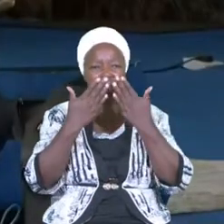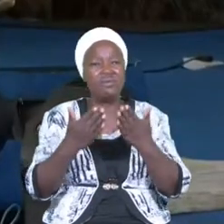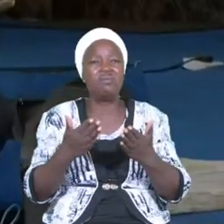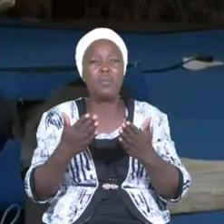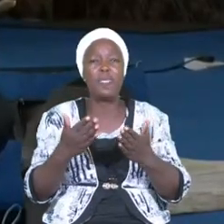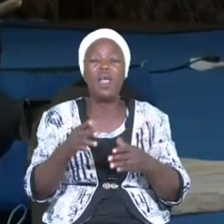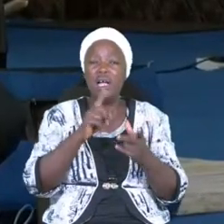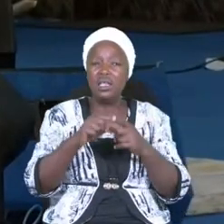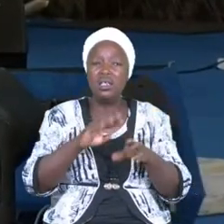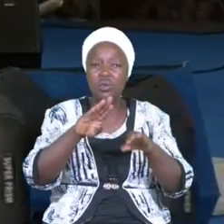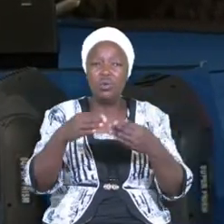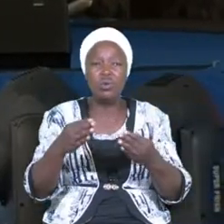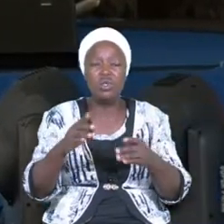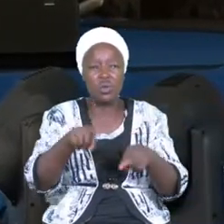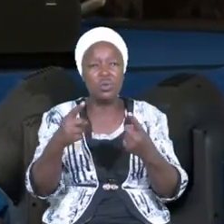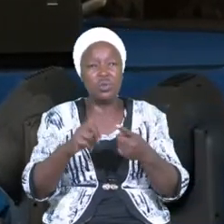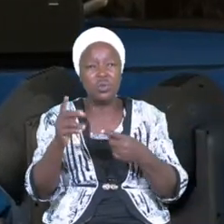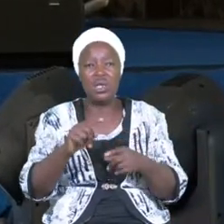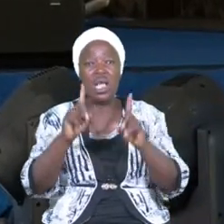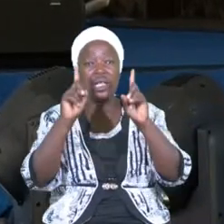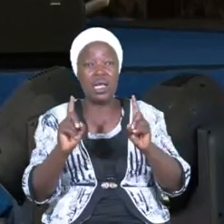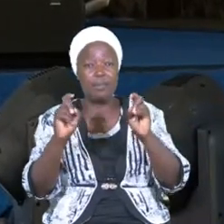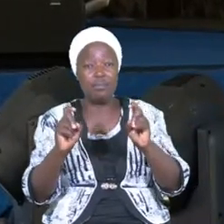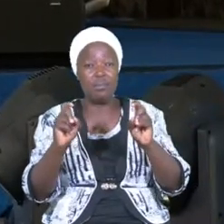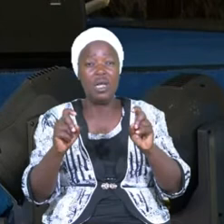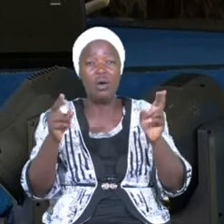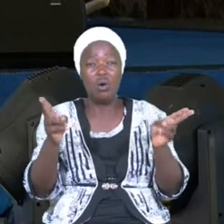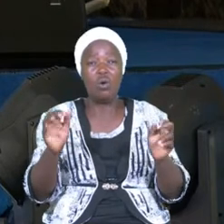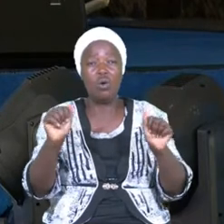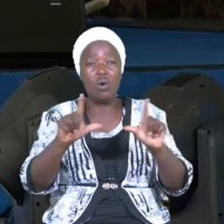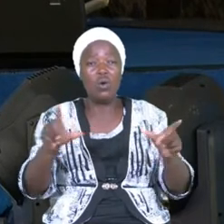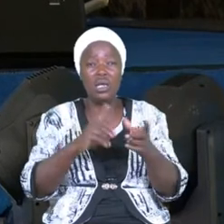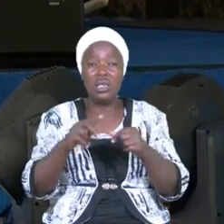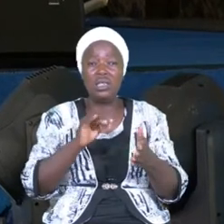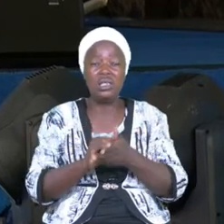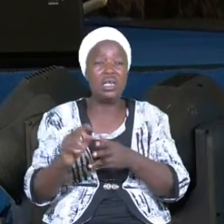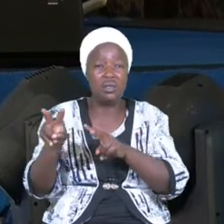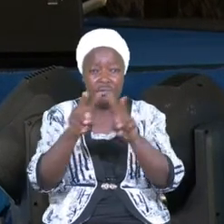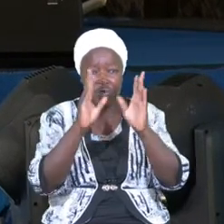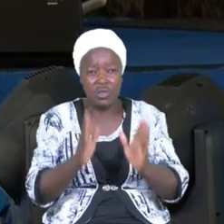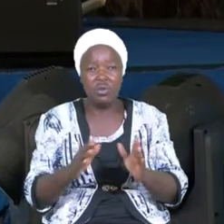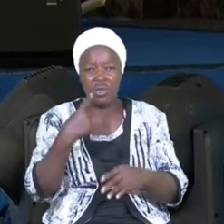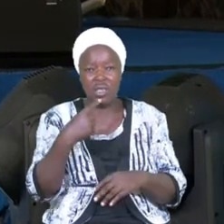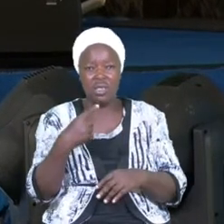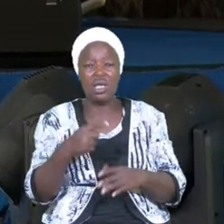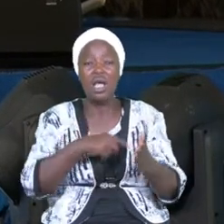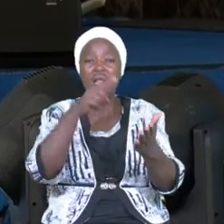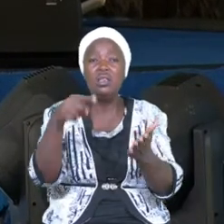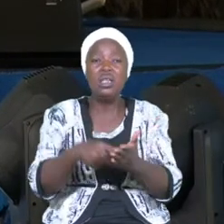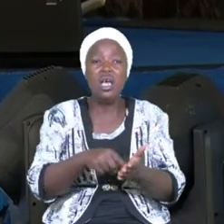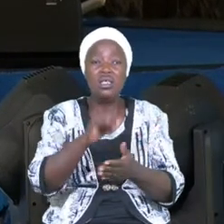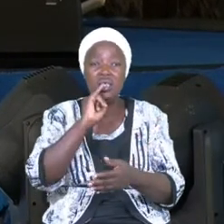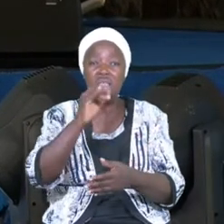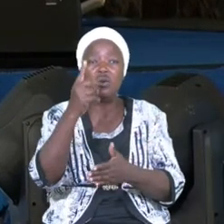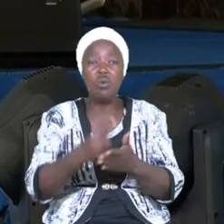the examination hall and the invigilator says, this is what to